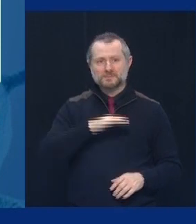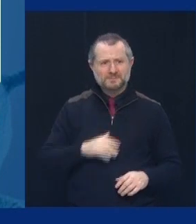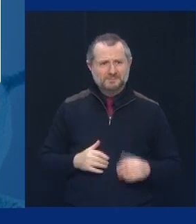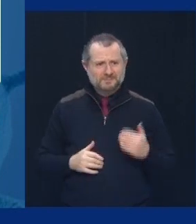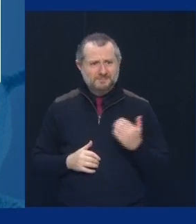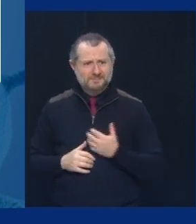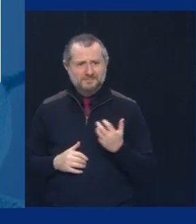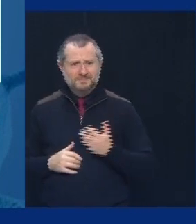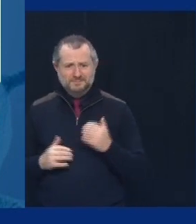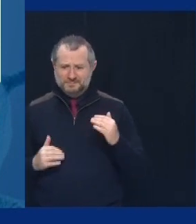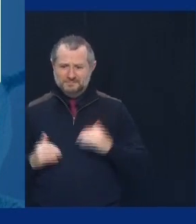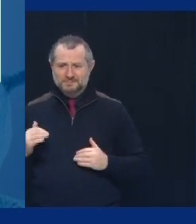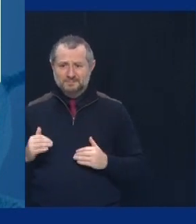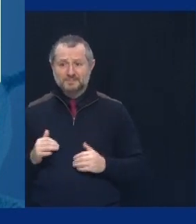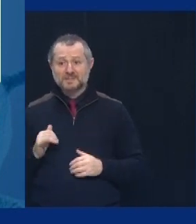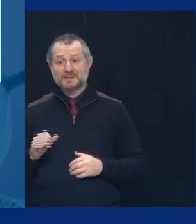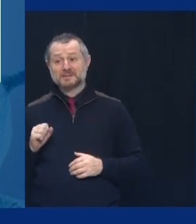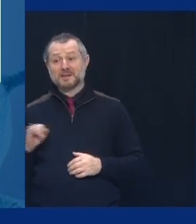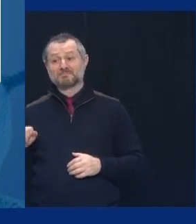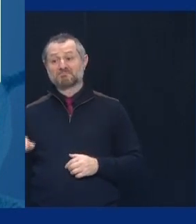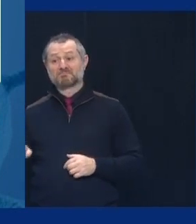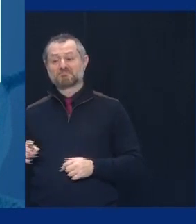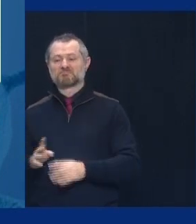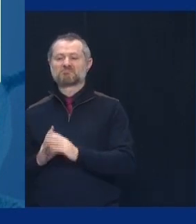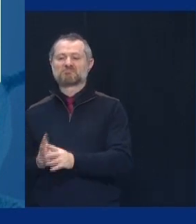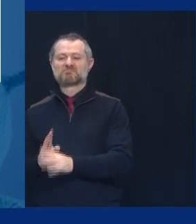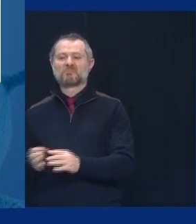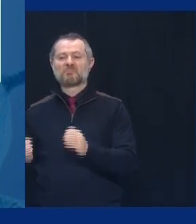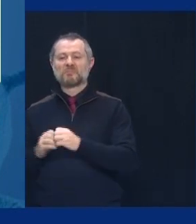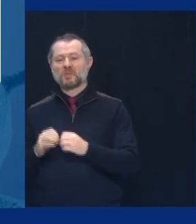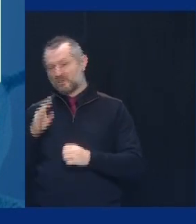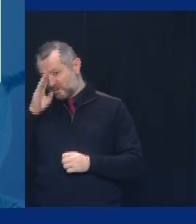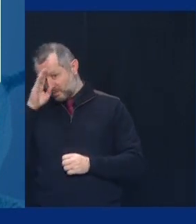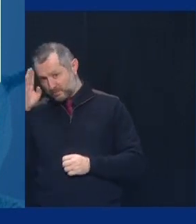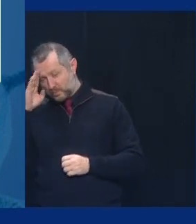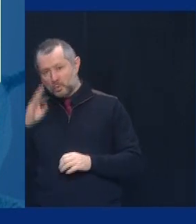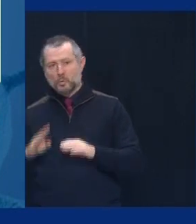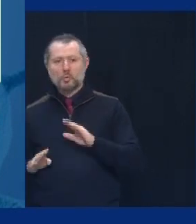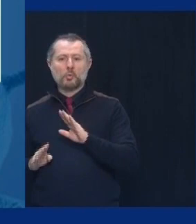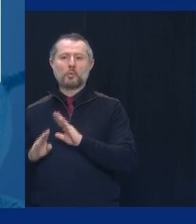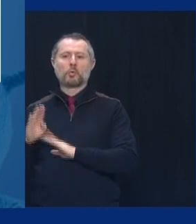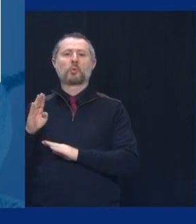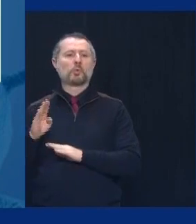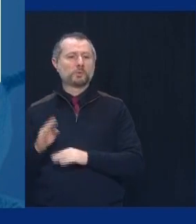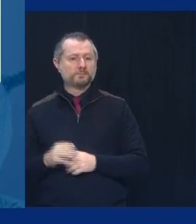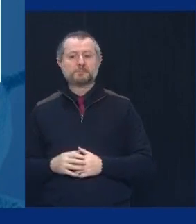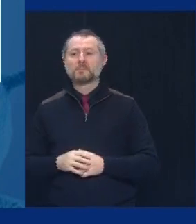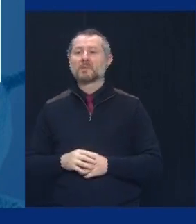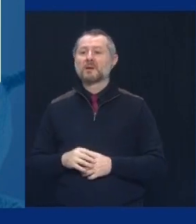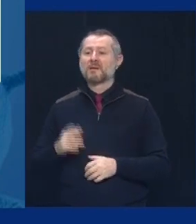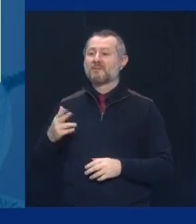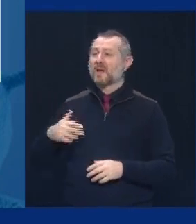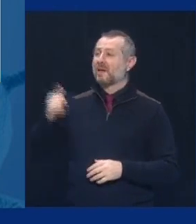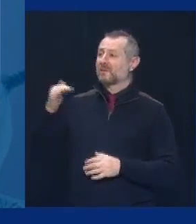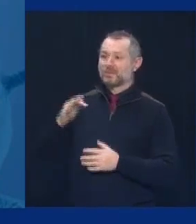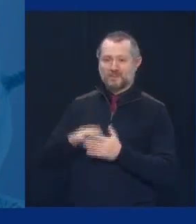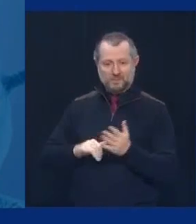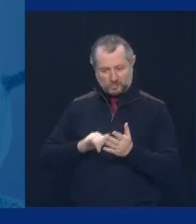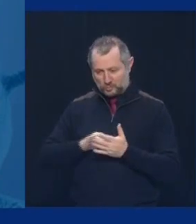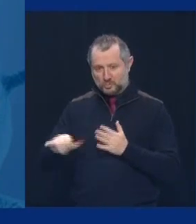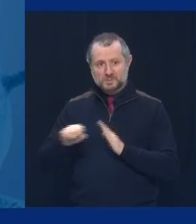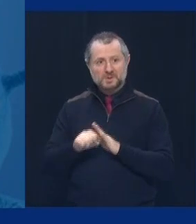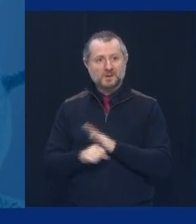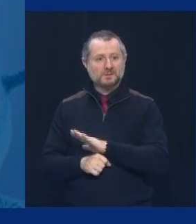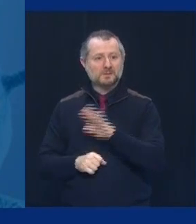growth hospitalization rates in the state today. And these are